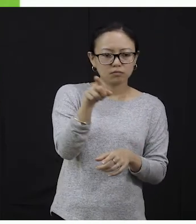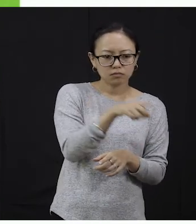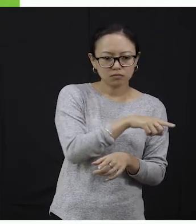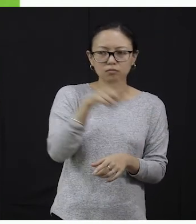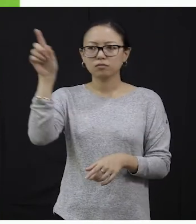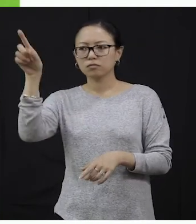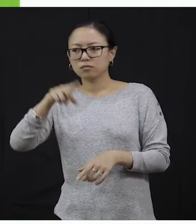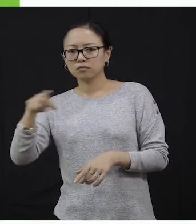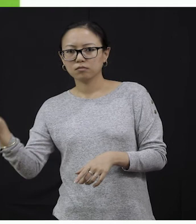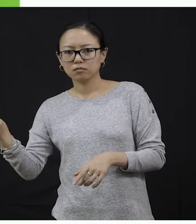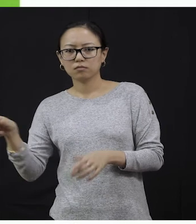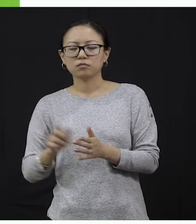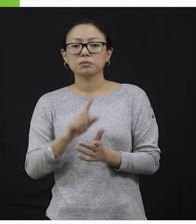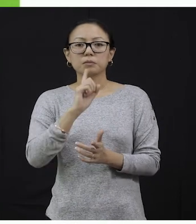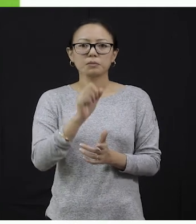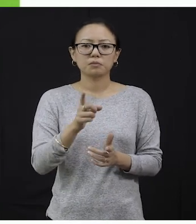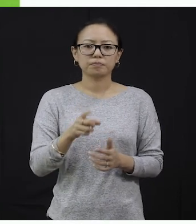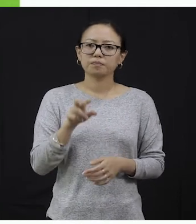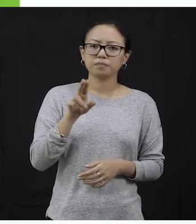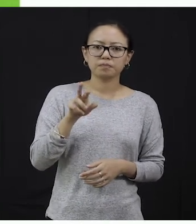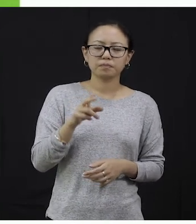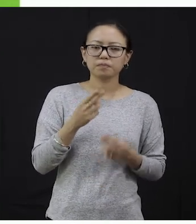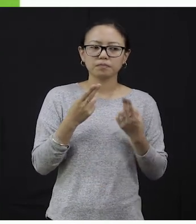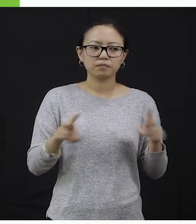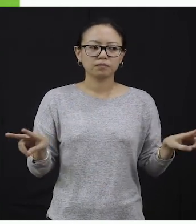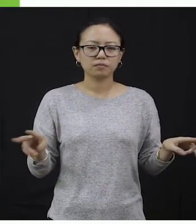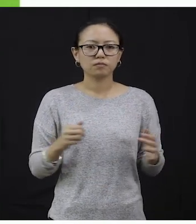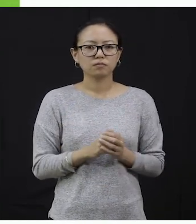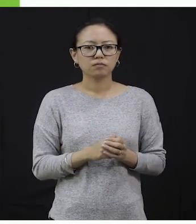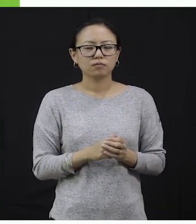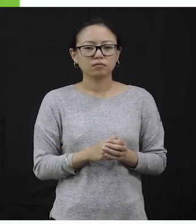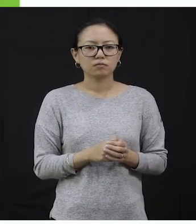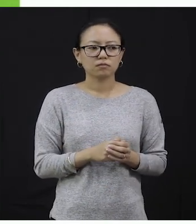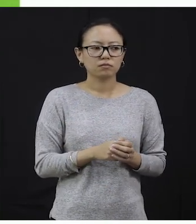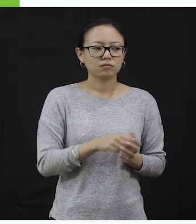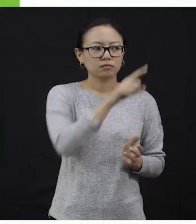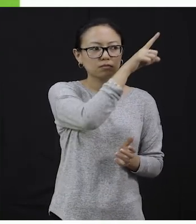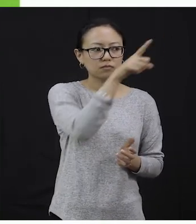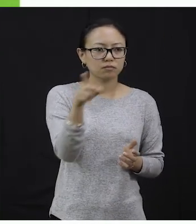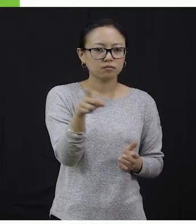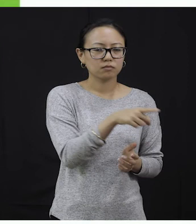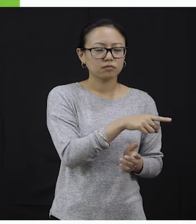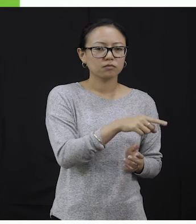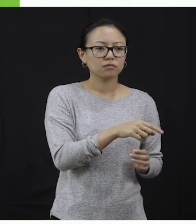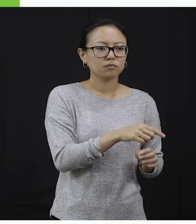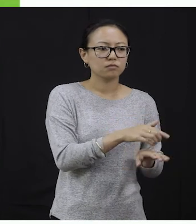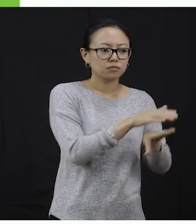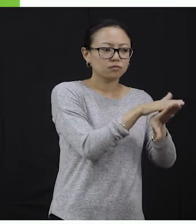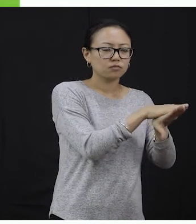if it doesn't look like an L, it is not a less than, it is a greater than.